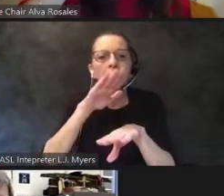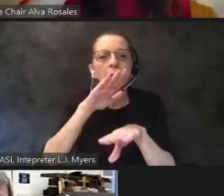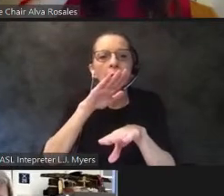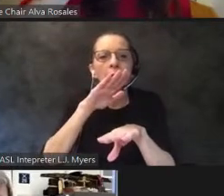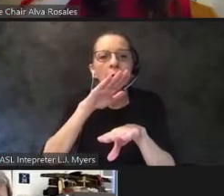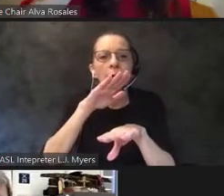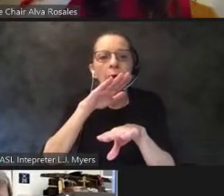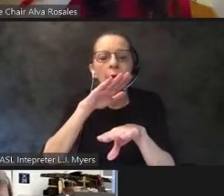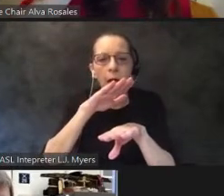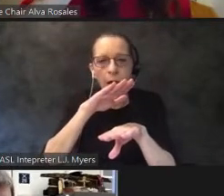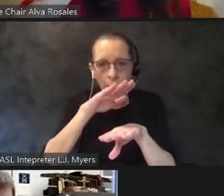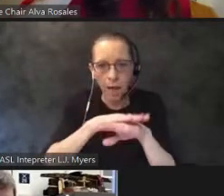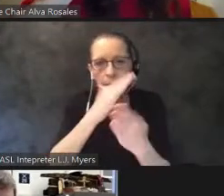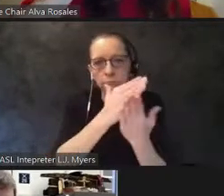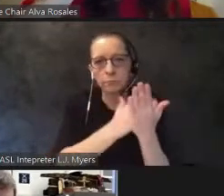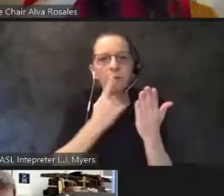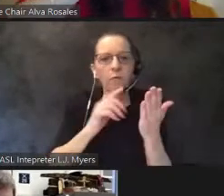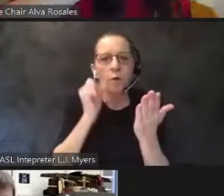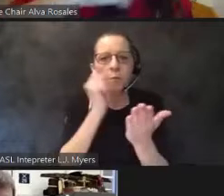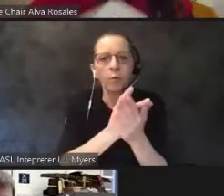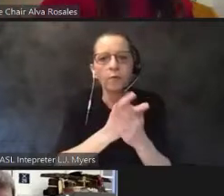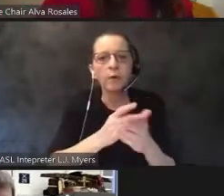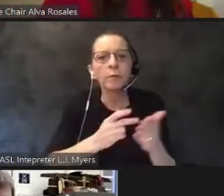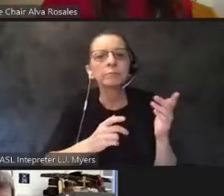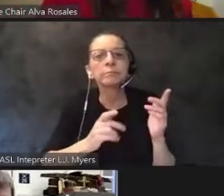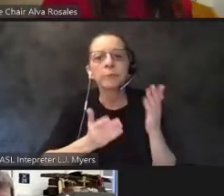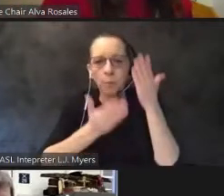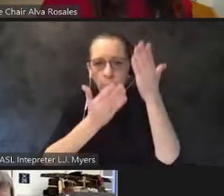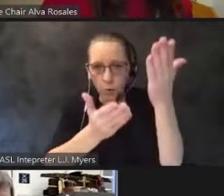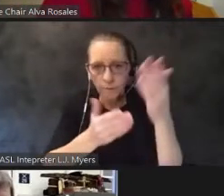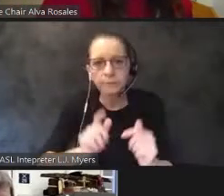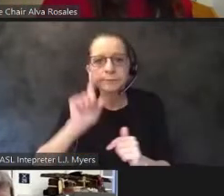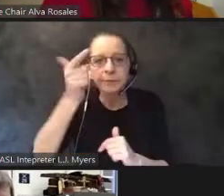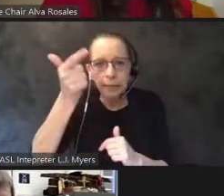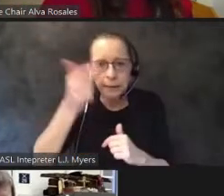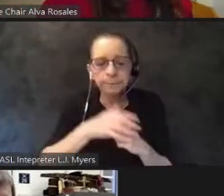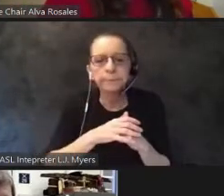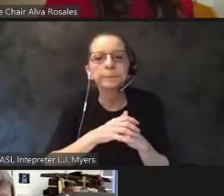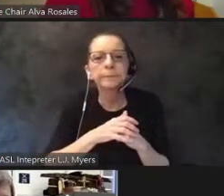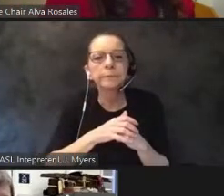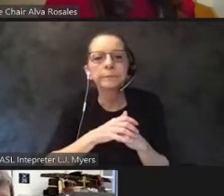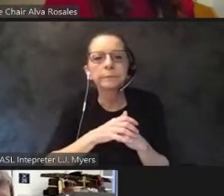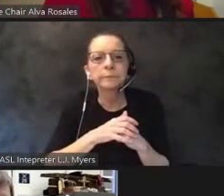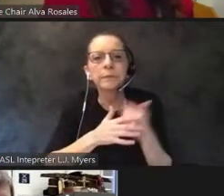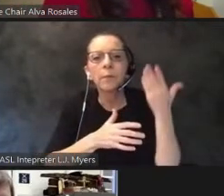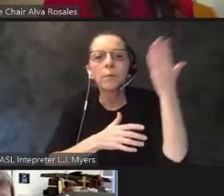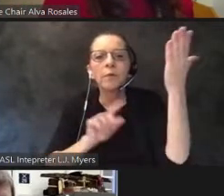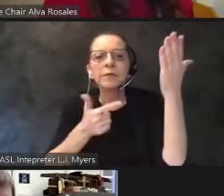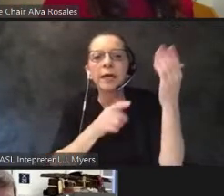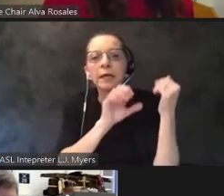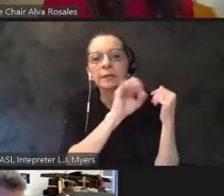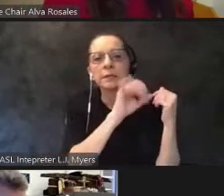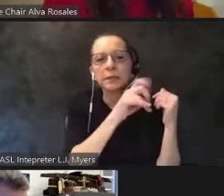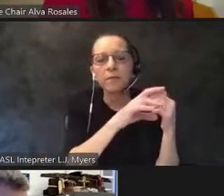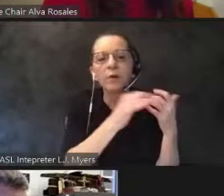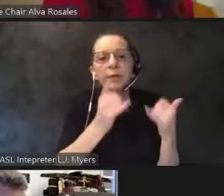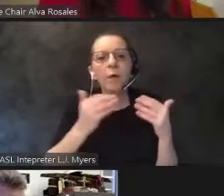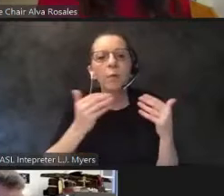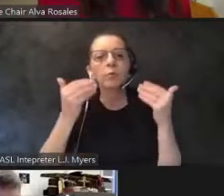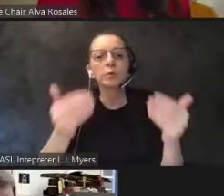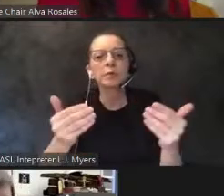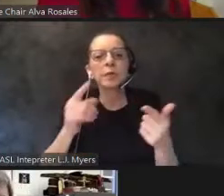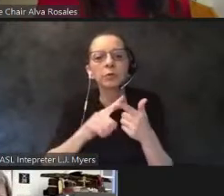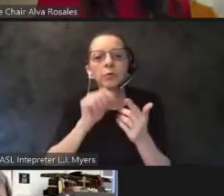omnibus for board approval? So moved. Second. Moved and seconded, Chairman Silva, so we may now proceed